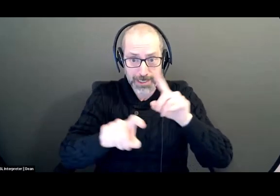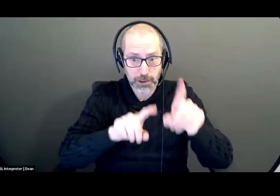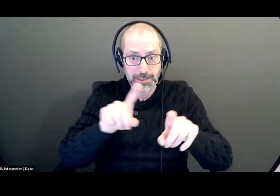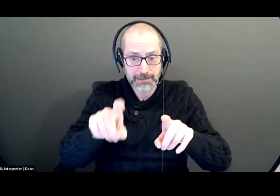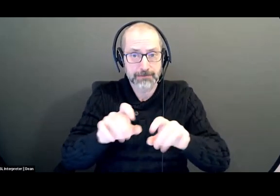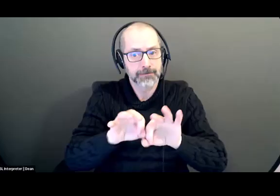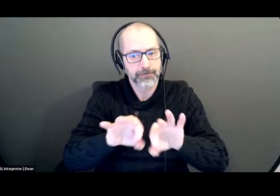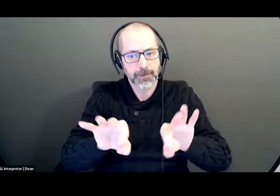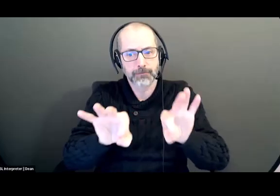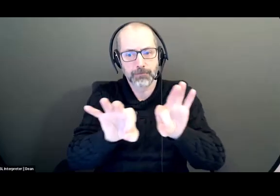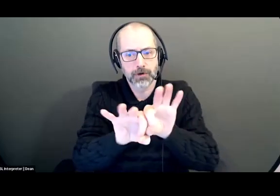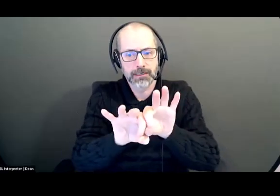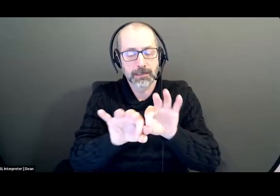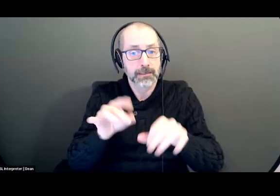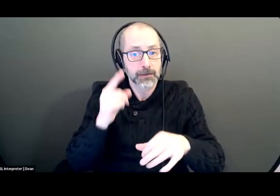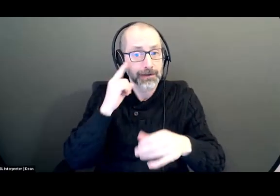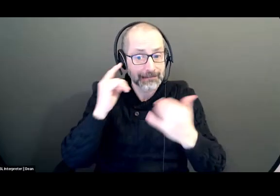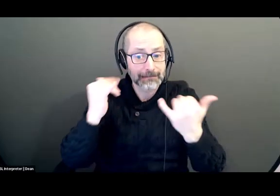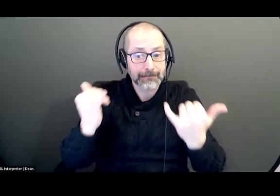23-ish minutes.